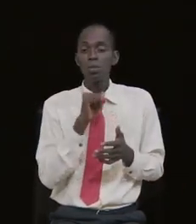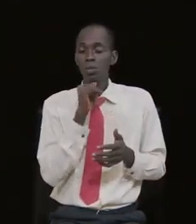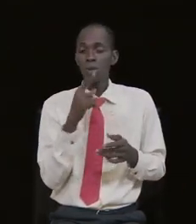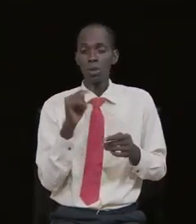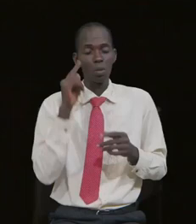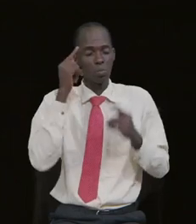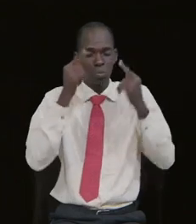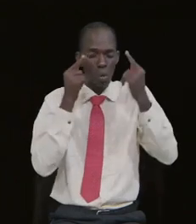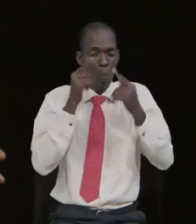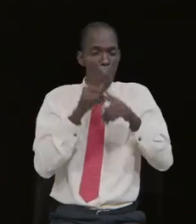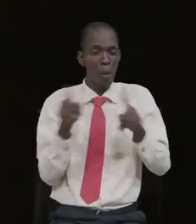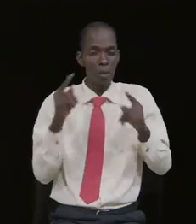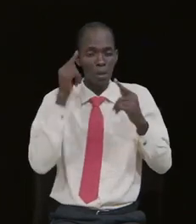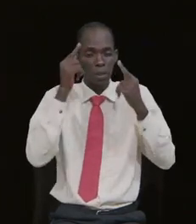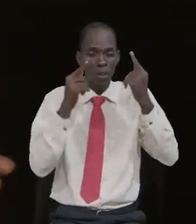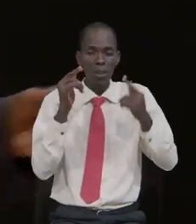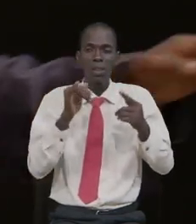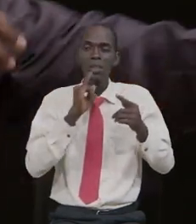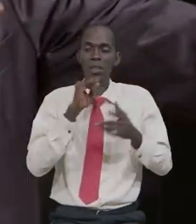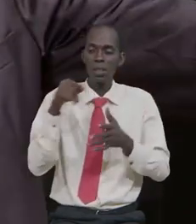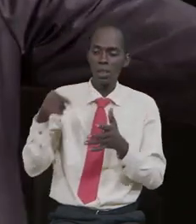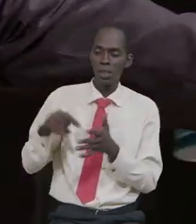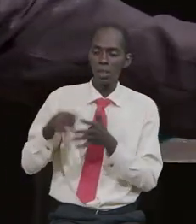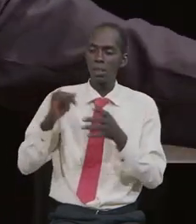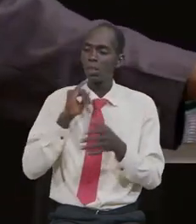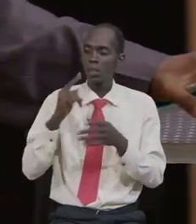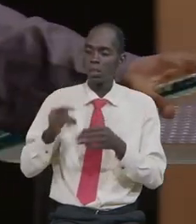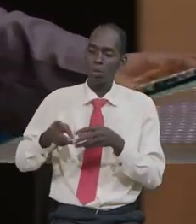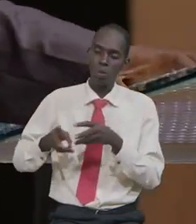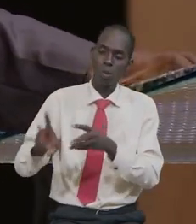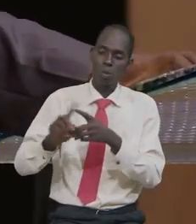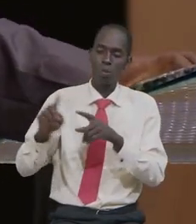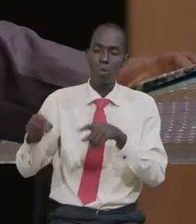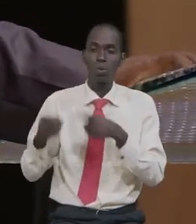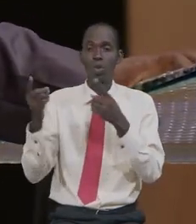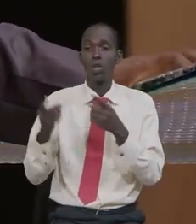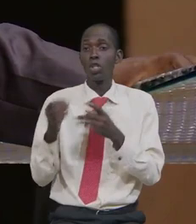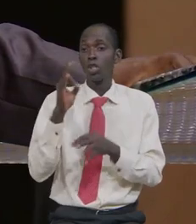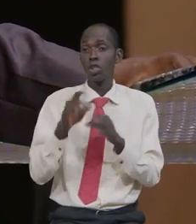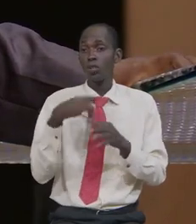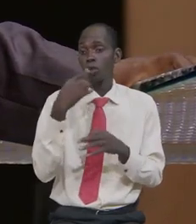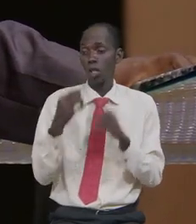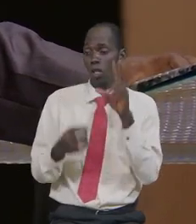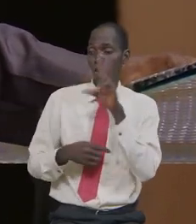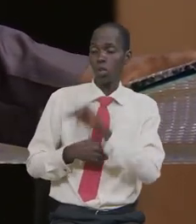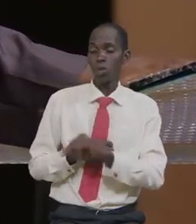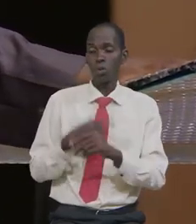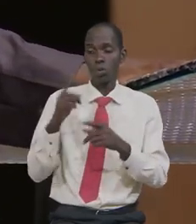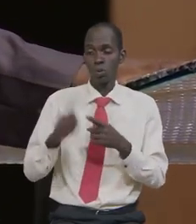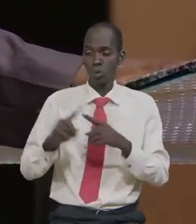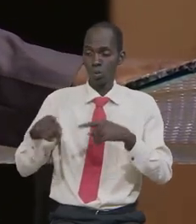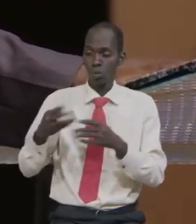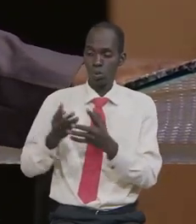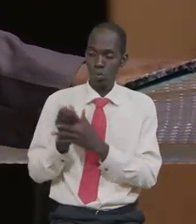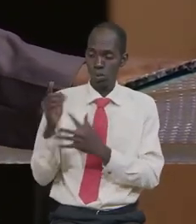this is the way to go. The persecutor said, if you say no, you must be ready to yield your